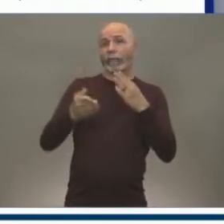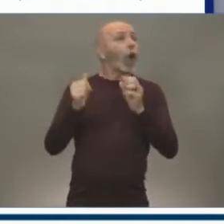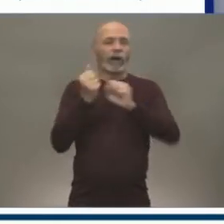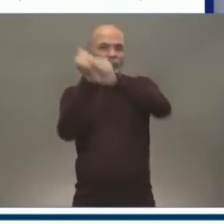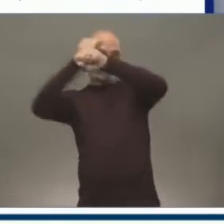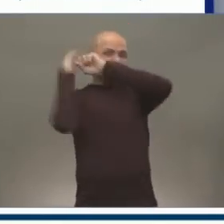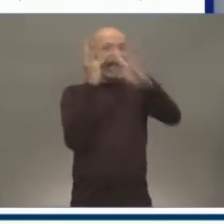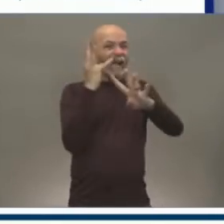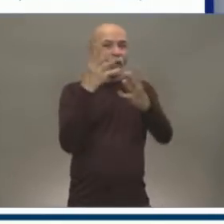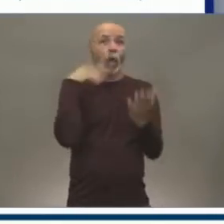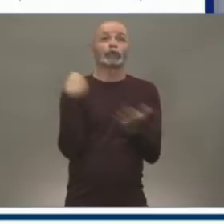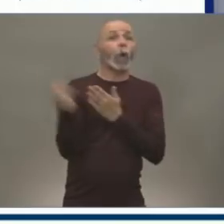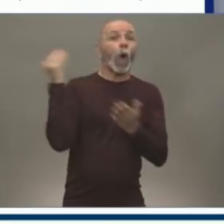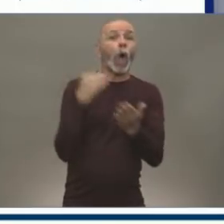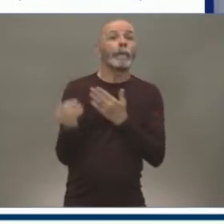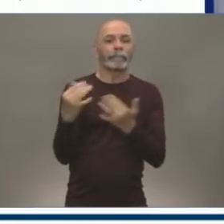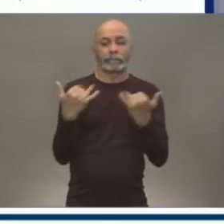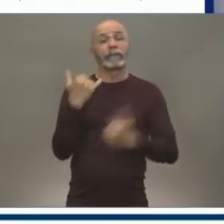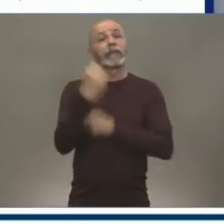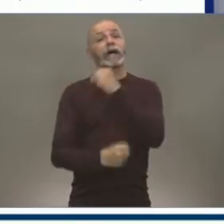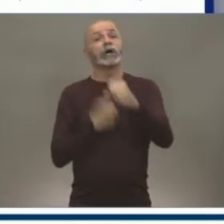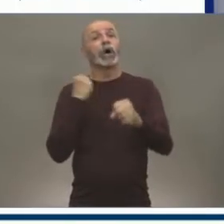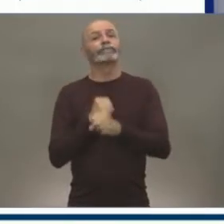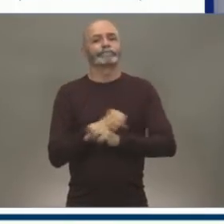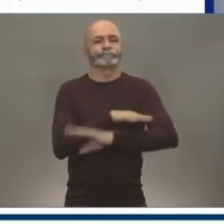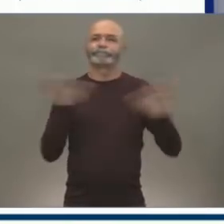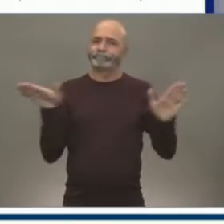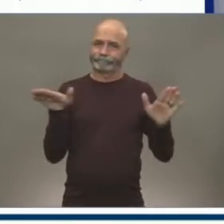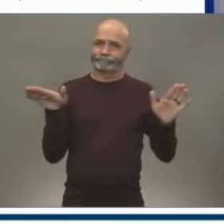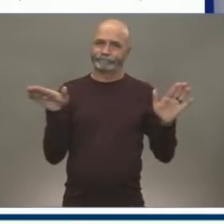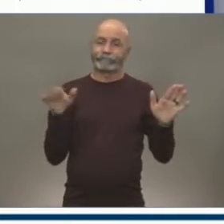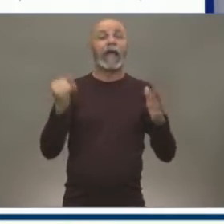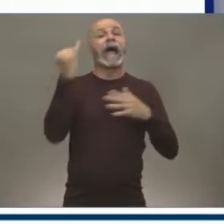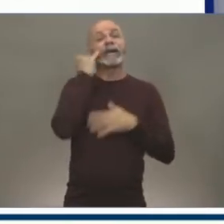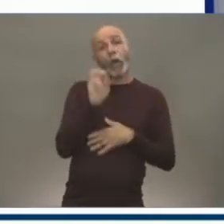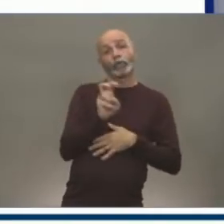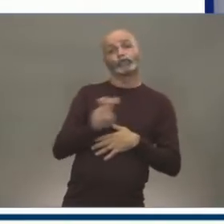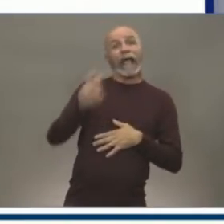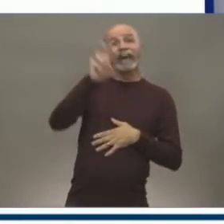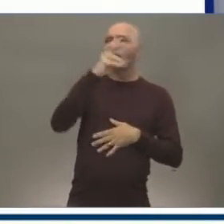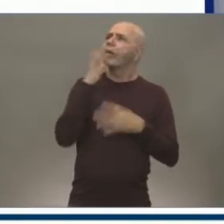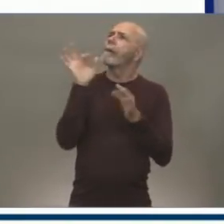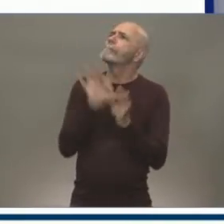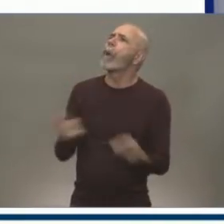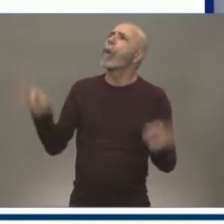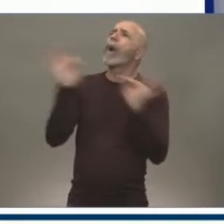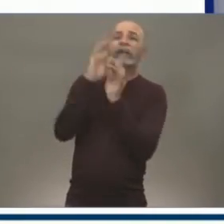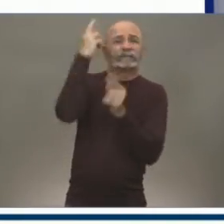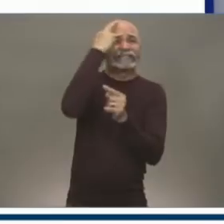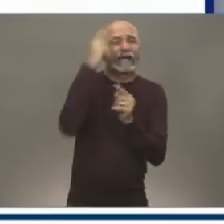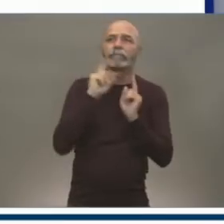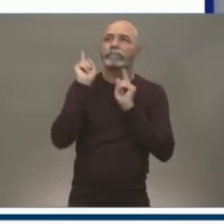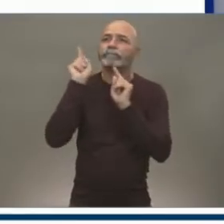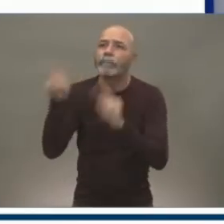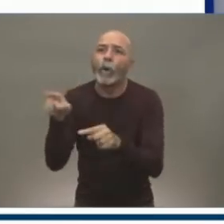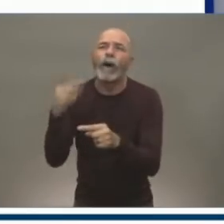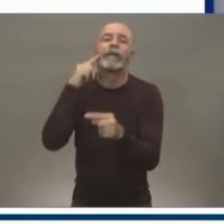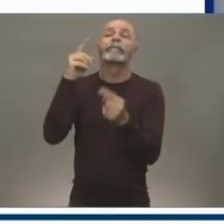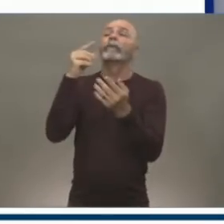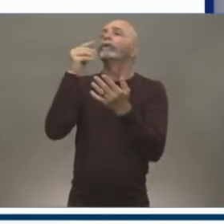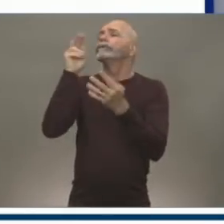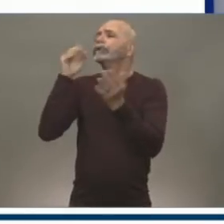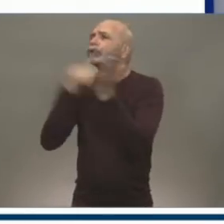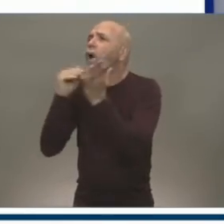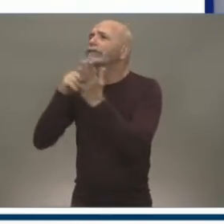strongly recommending that you travel for only essential purposes. And I'm sorry to say, shopping's not an essential